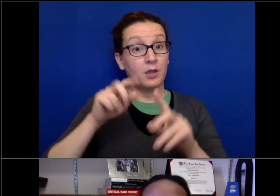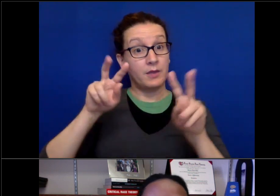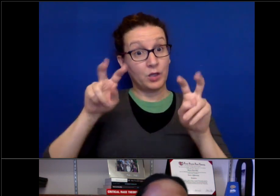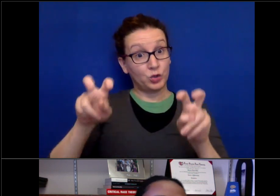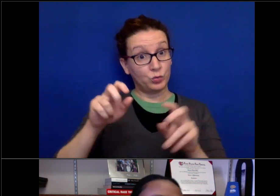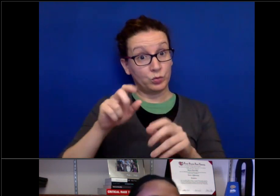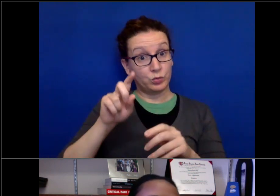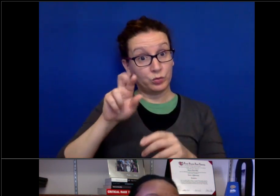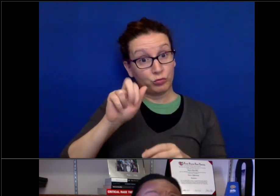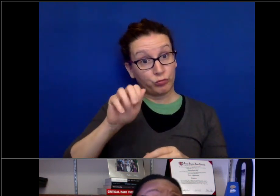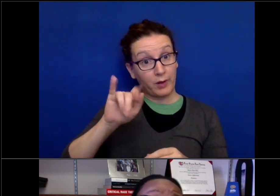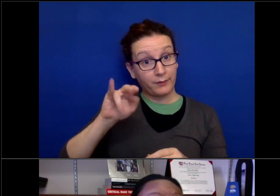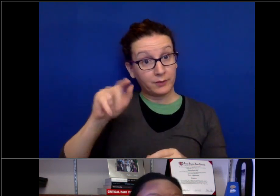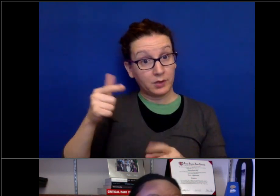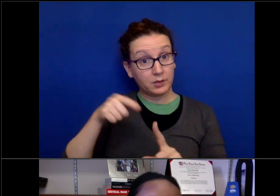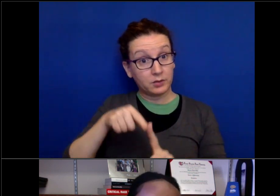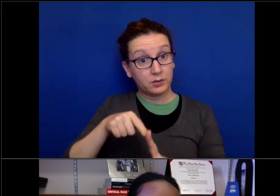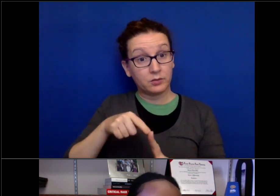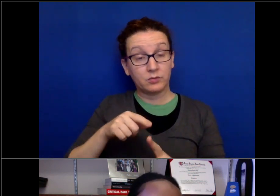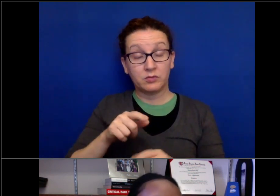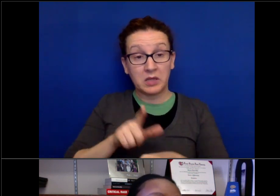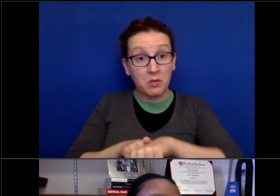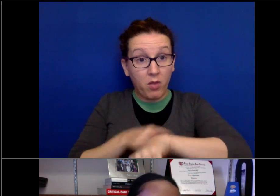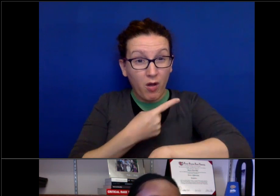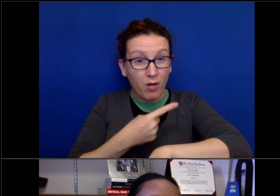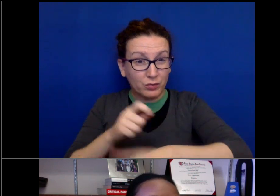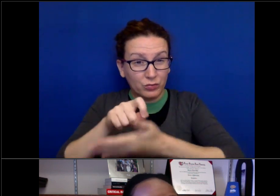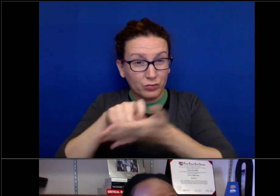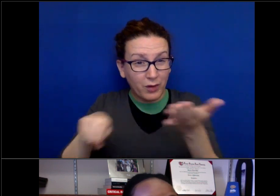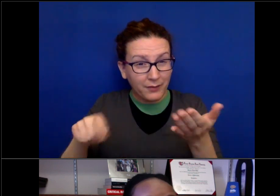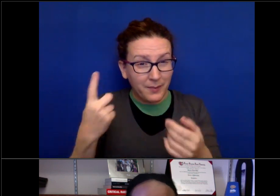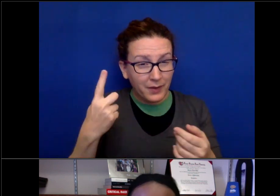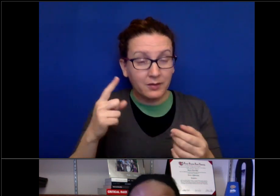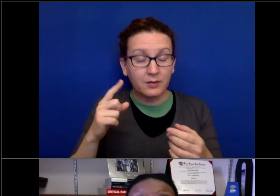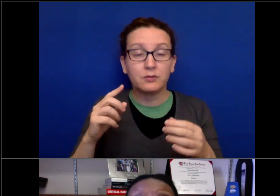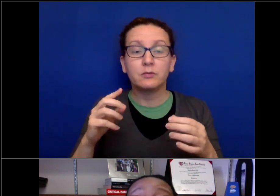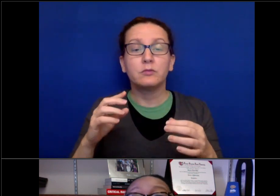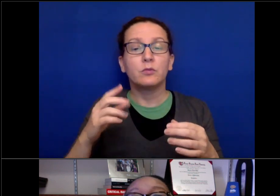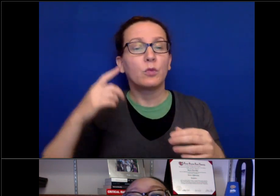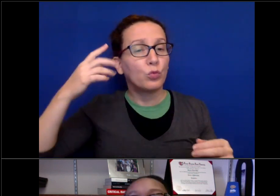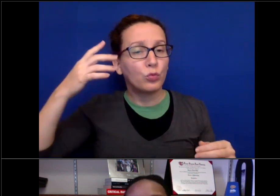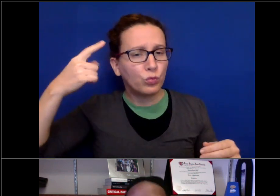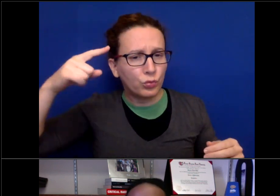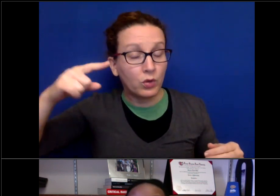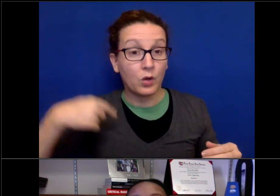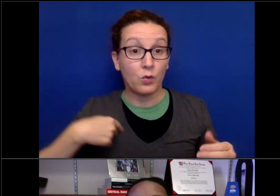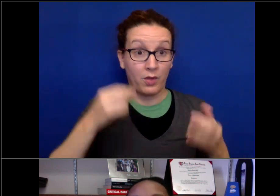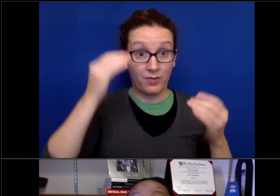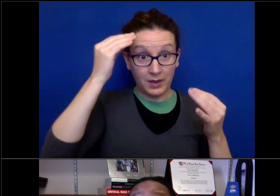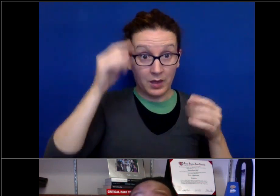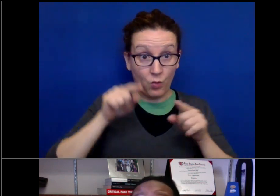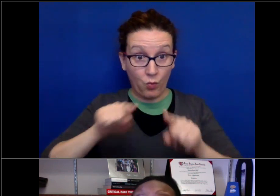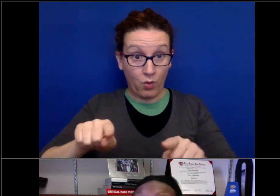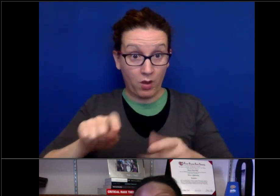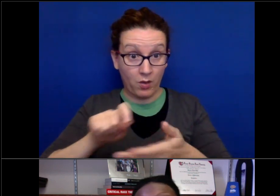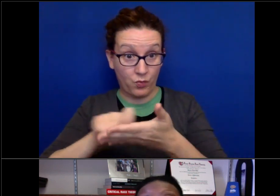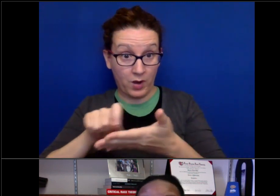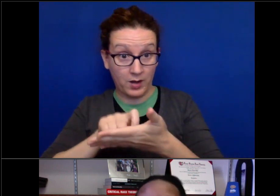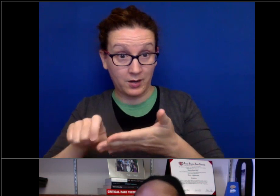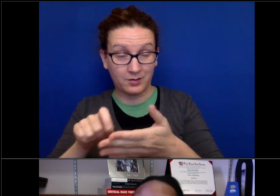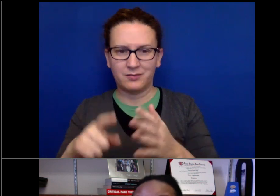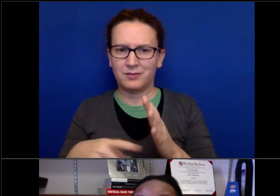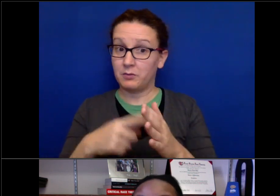with, part of the issue in like it taking so long to draft something has to do with we're thinking while we're writing, right? And sometimes